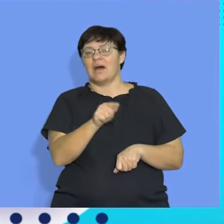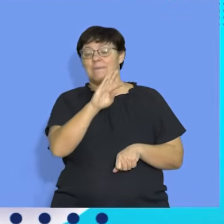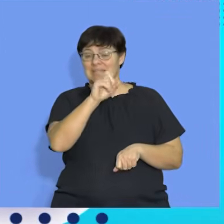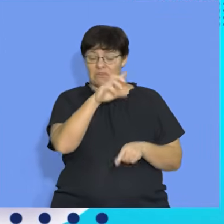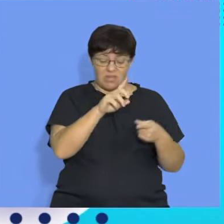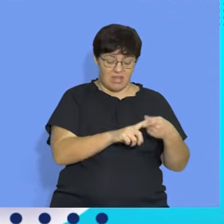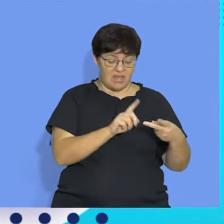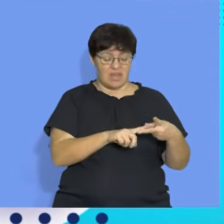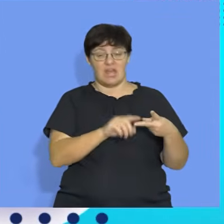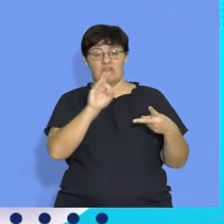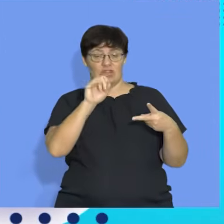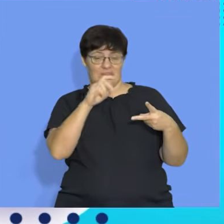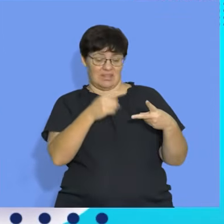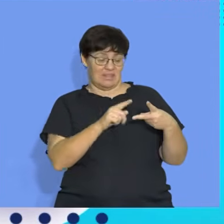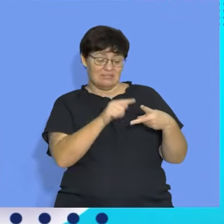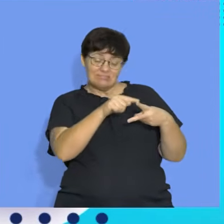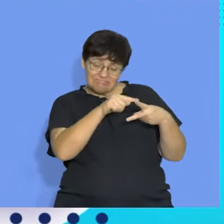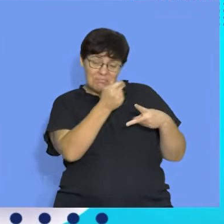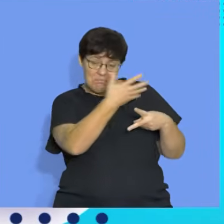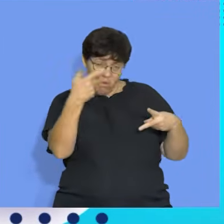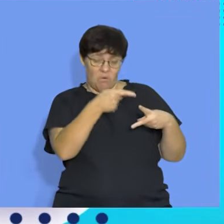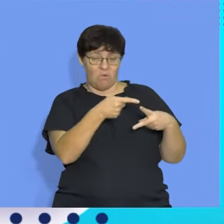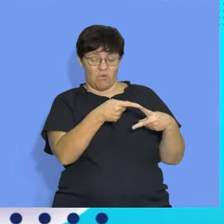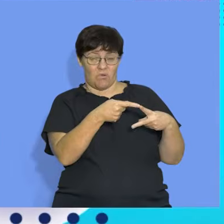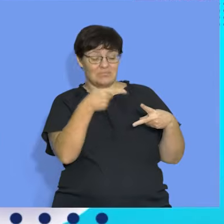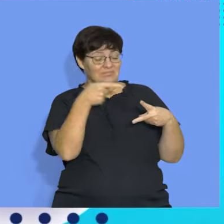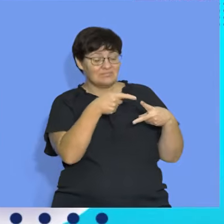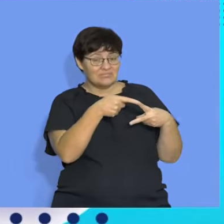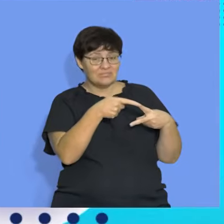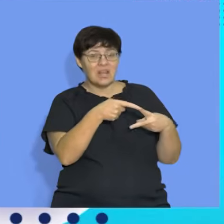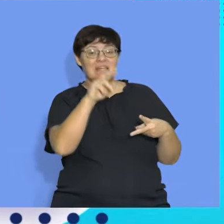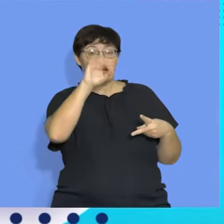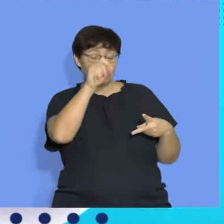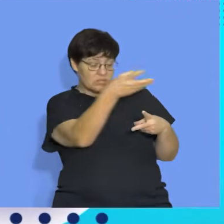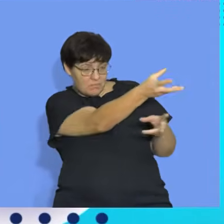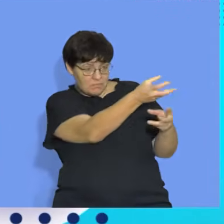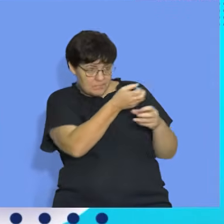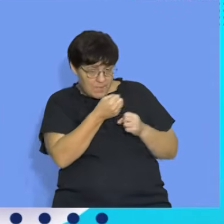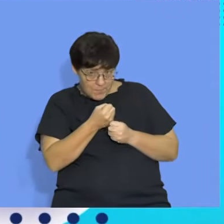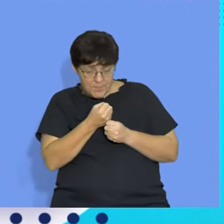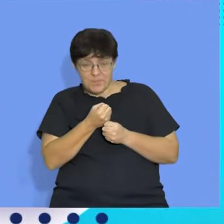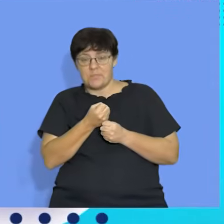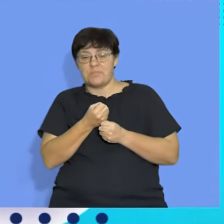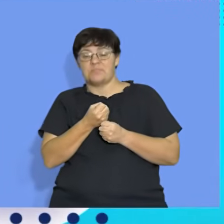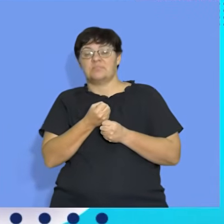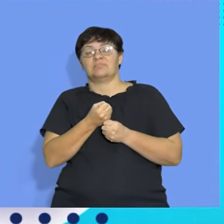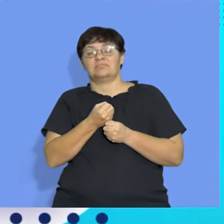bacteria. And bacteria are able, right, to take the nitrogen and to be able, right,